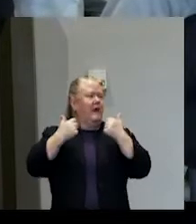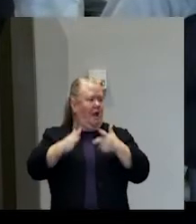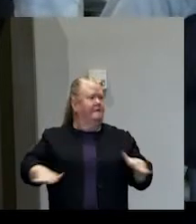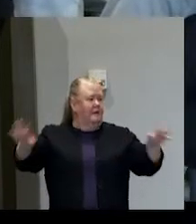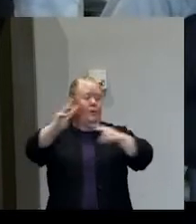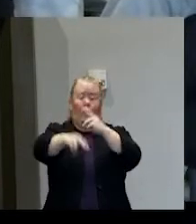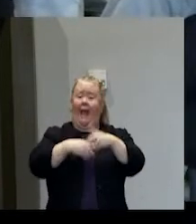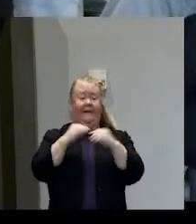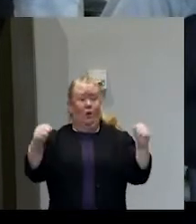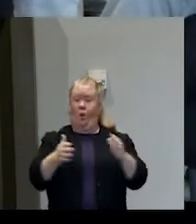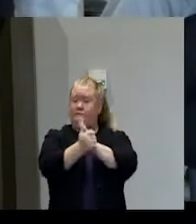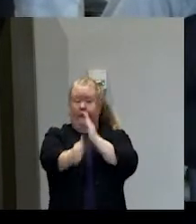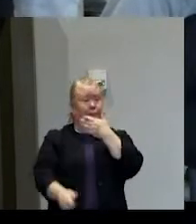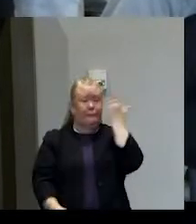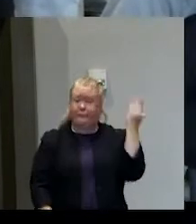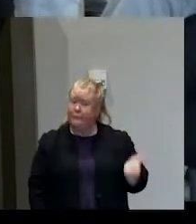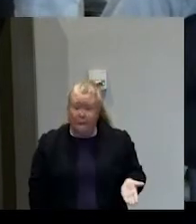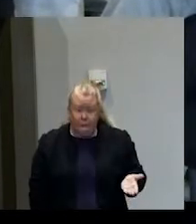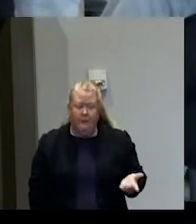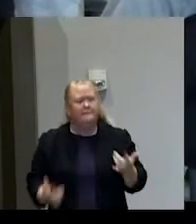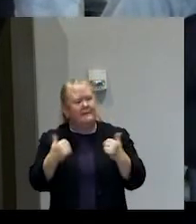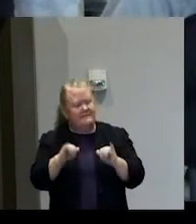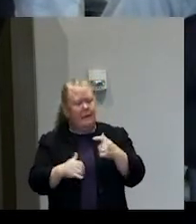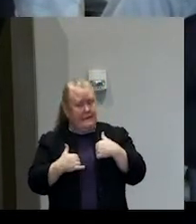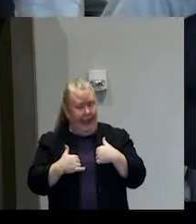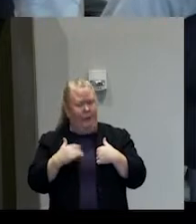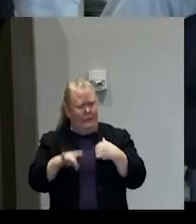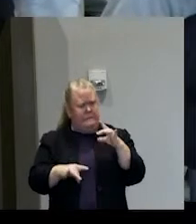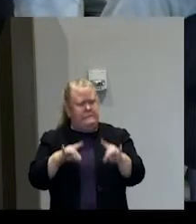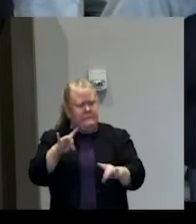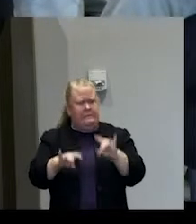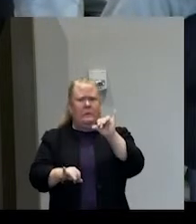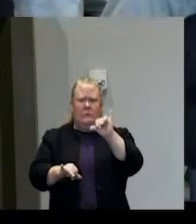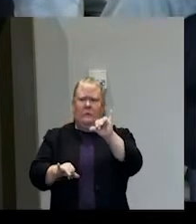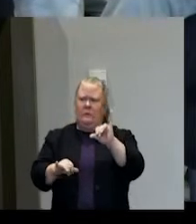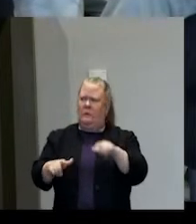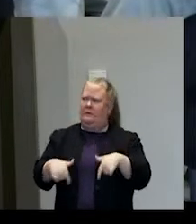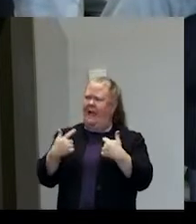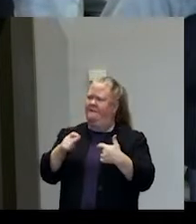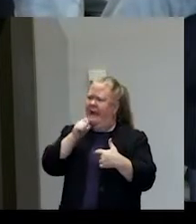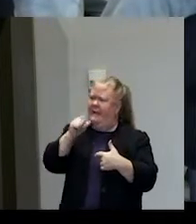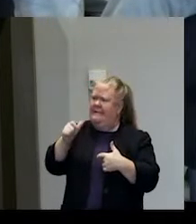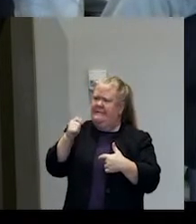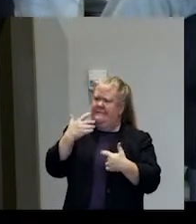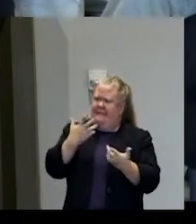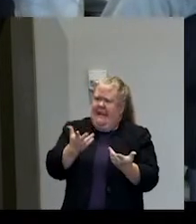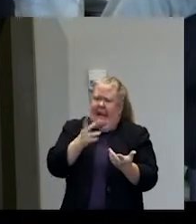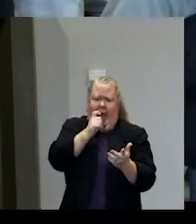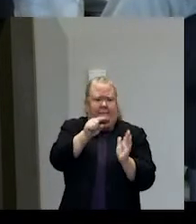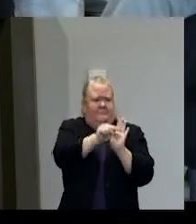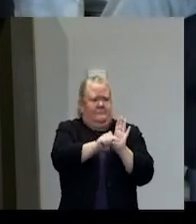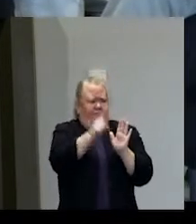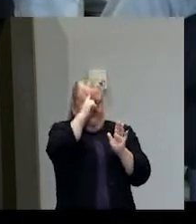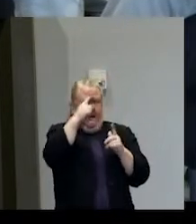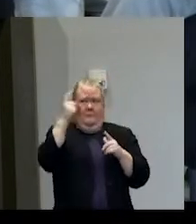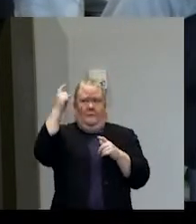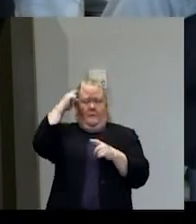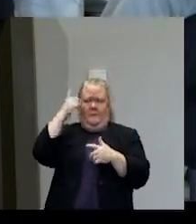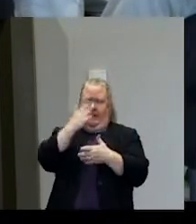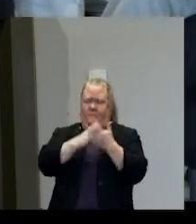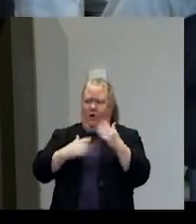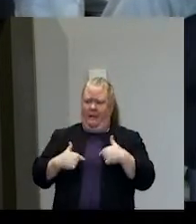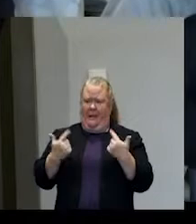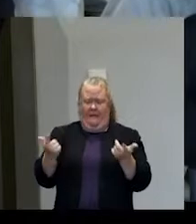survival skills. And I'm just understanding that, God, I was really at a disadvantage. Pardon my French, I want to say